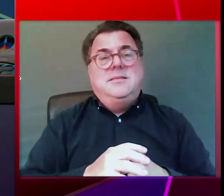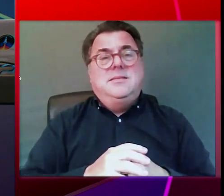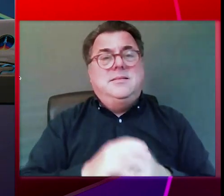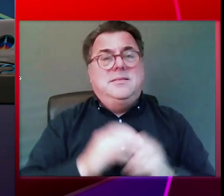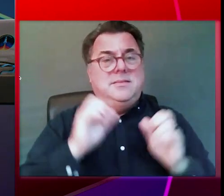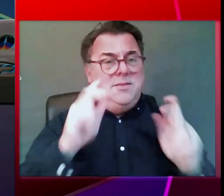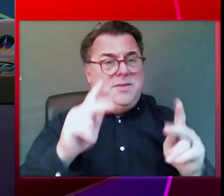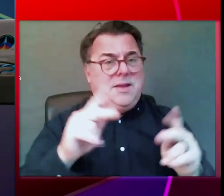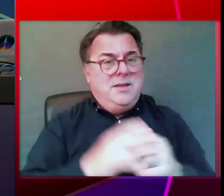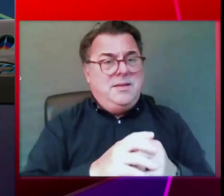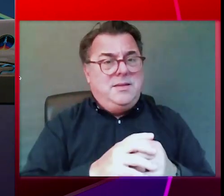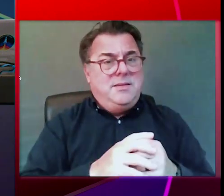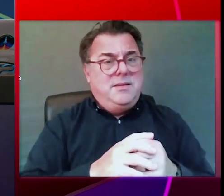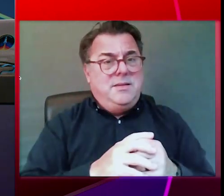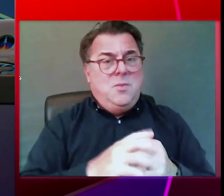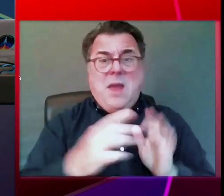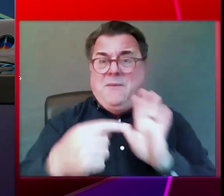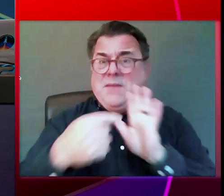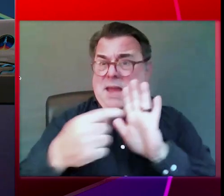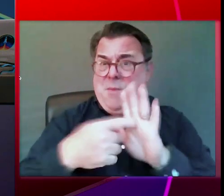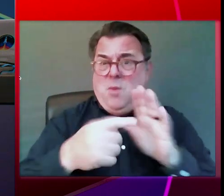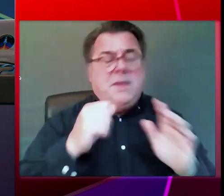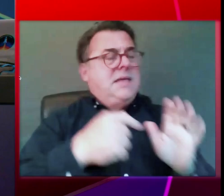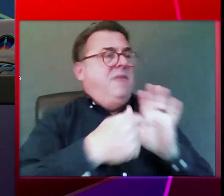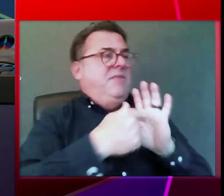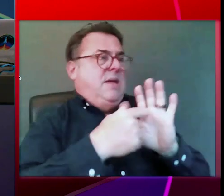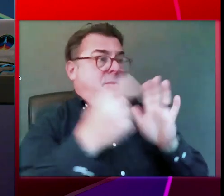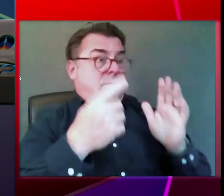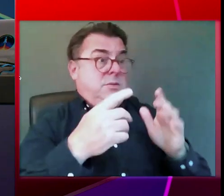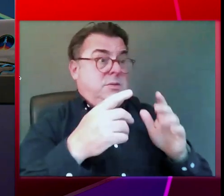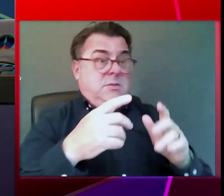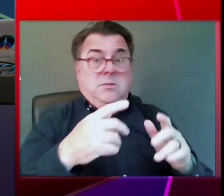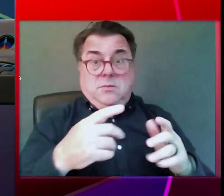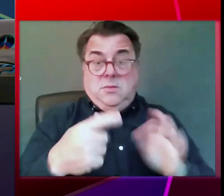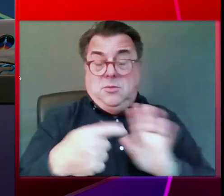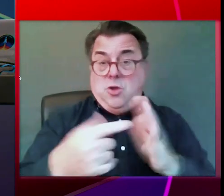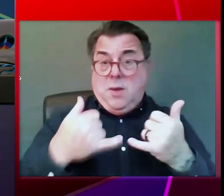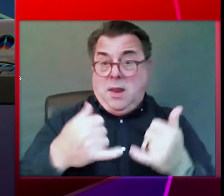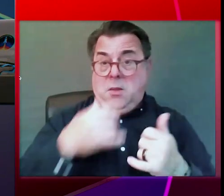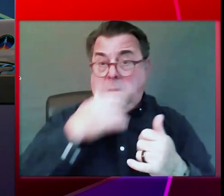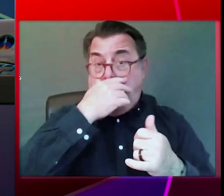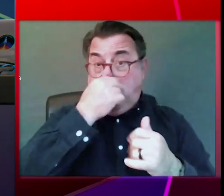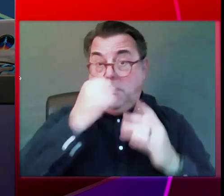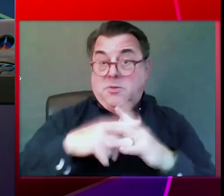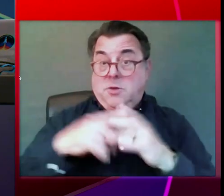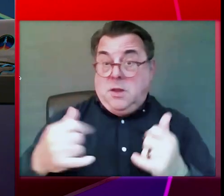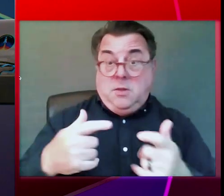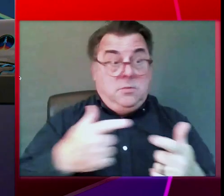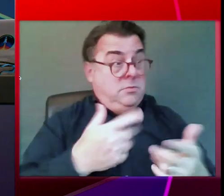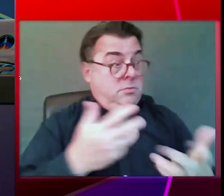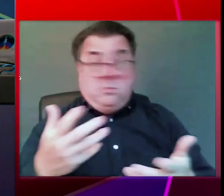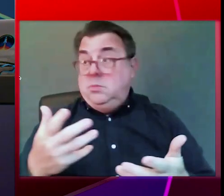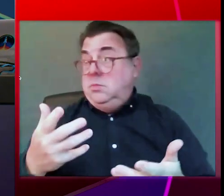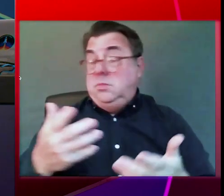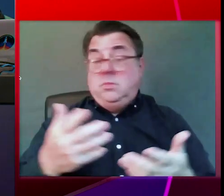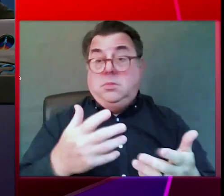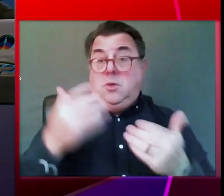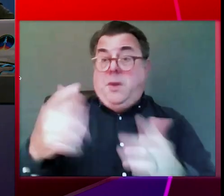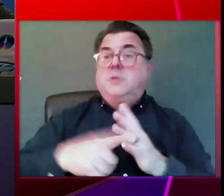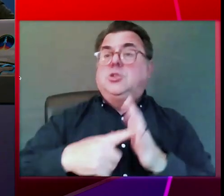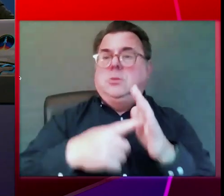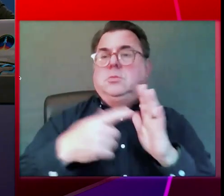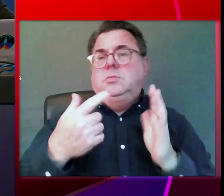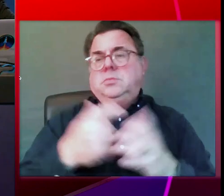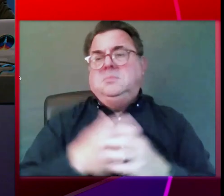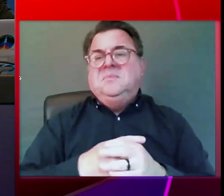We've got a demo too, I've heard. Is it too early for the demo? We can start with the demo and let's then follow up with more questions. Yes, let's get into it. I always